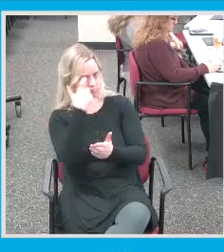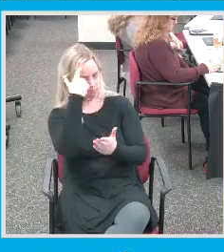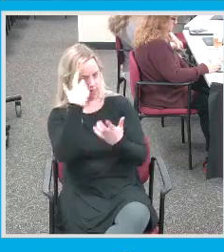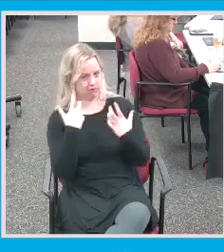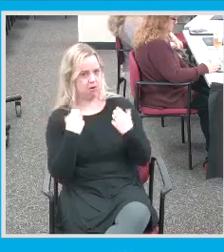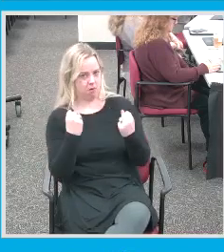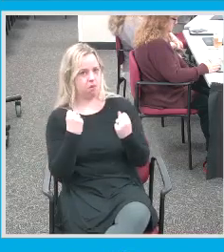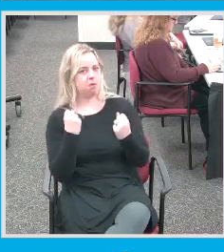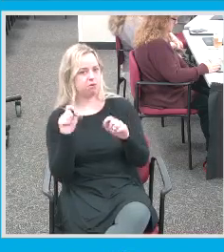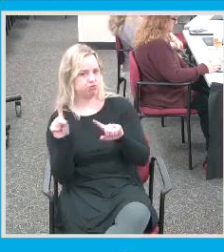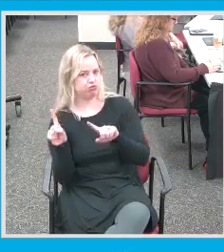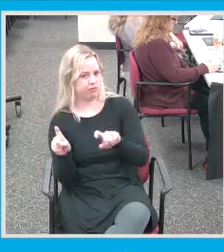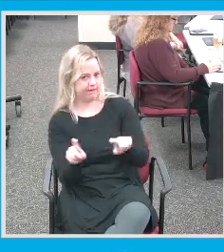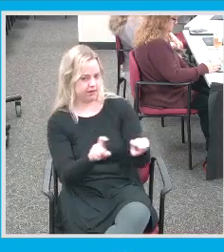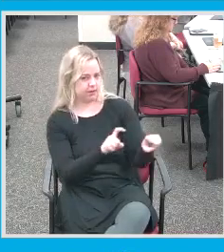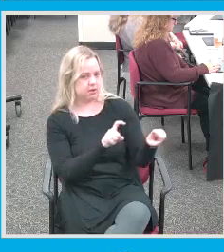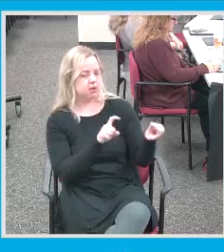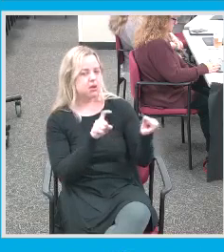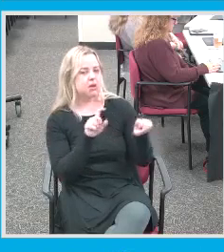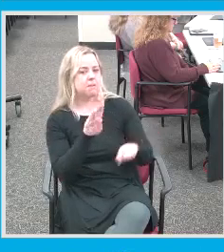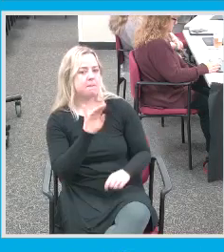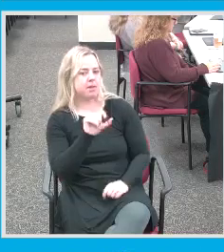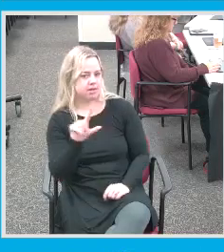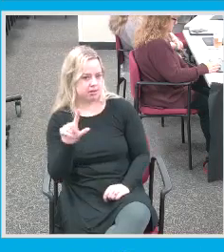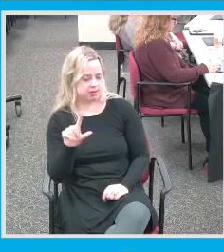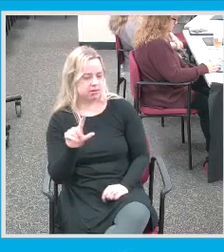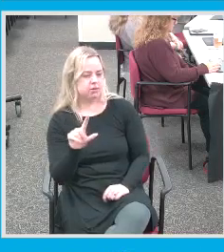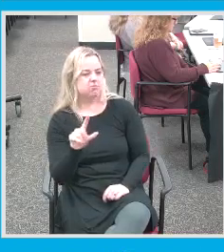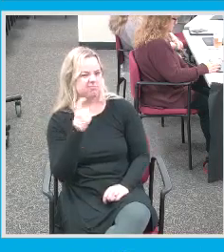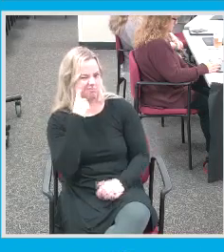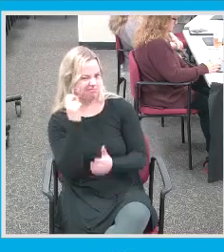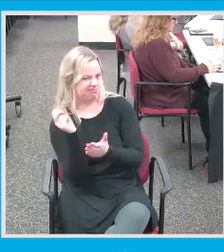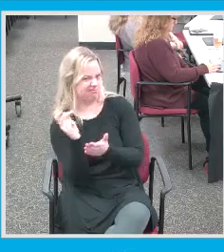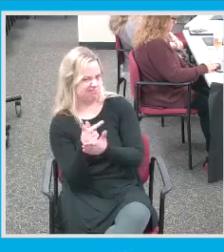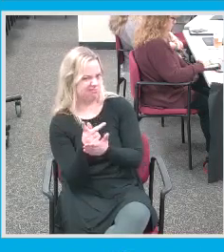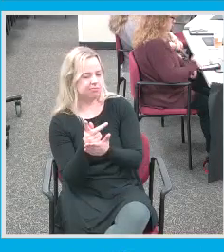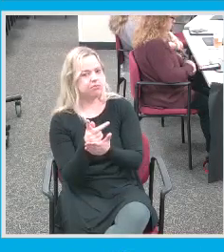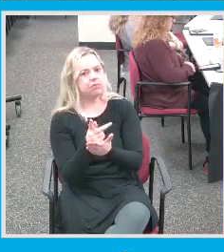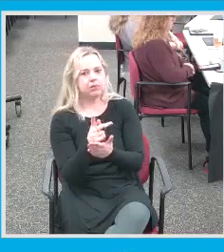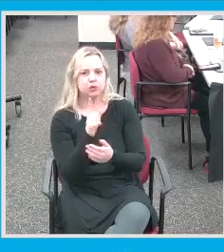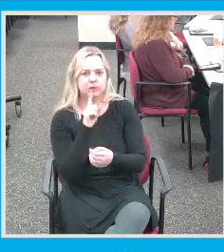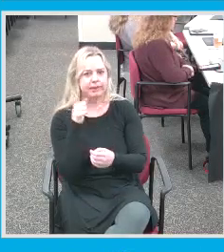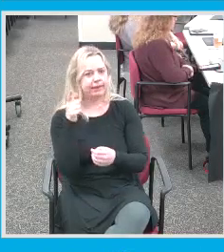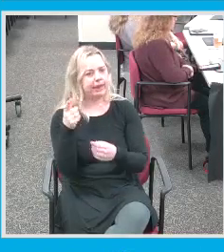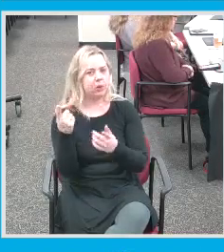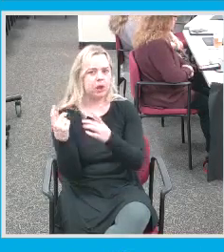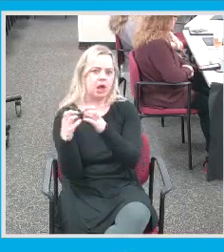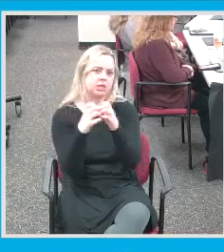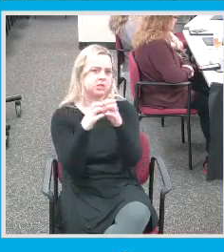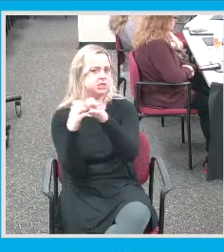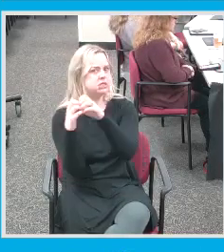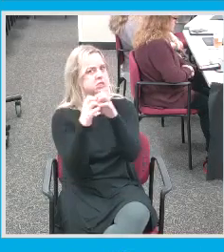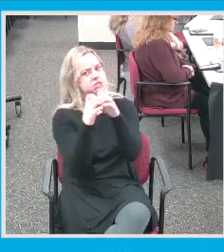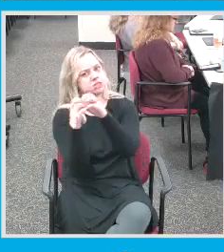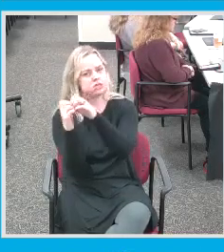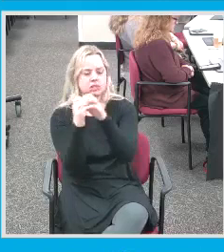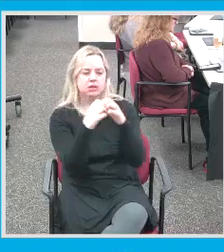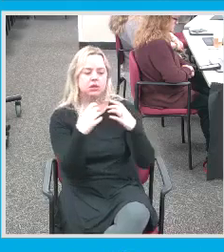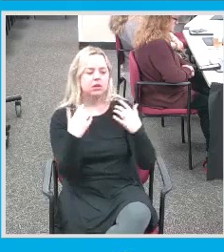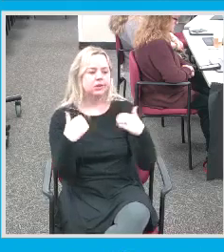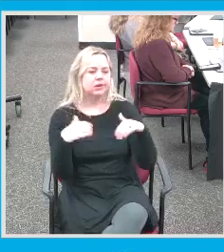survey bill, and there was a lot of going back and forth about that, even discussed here in